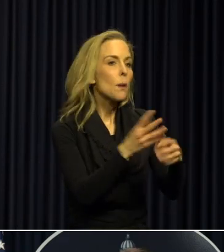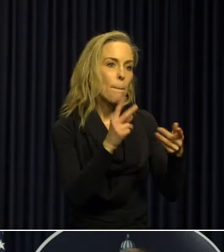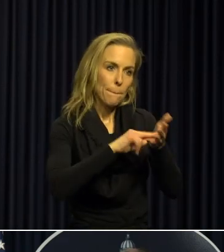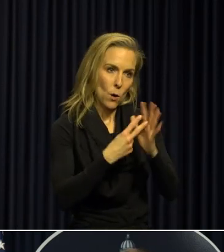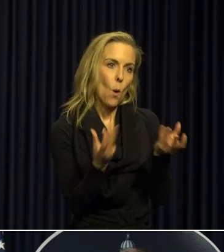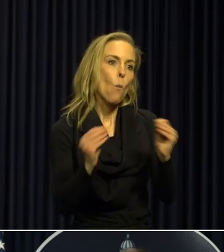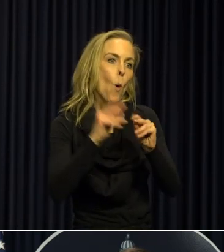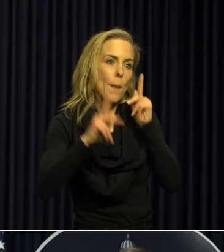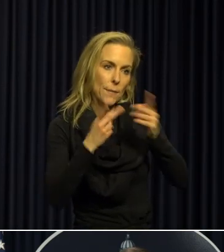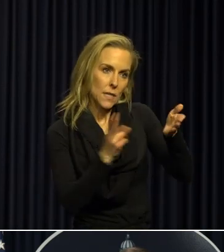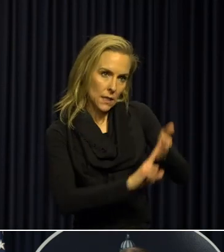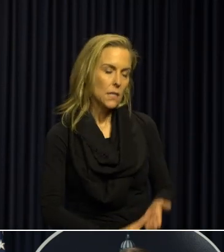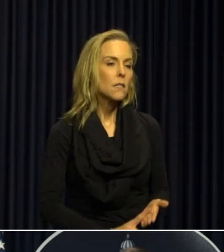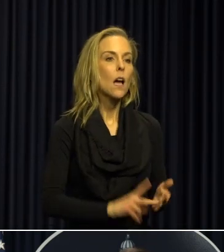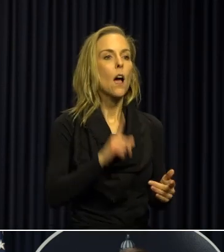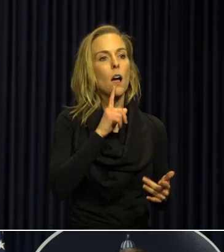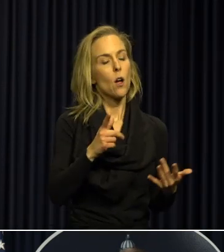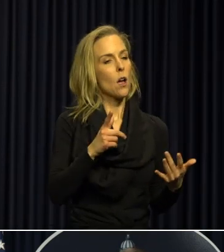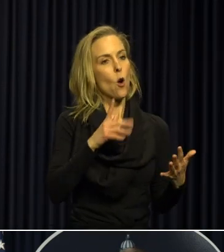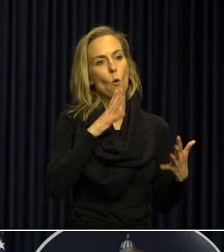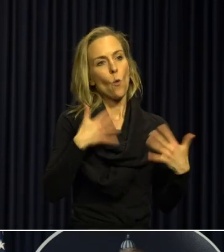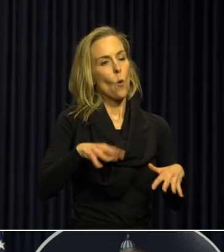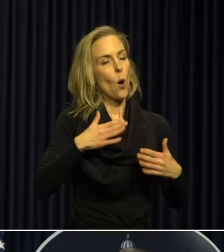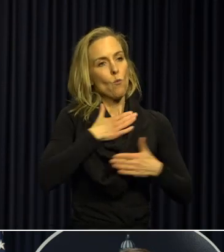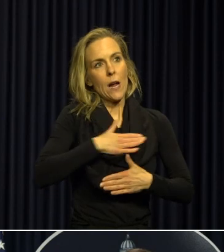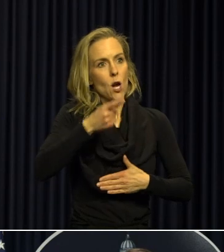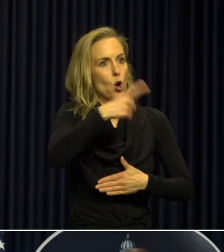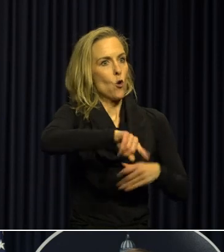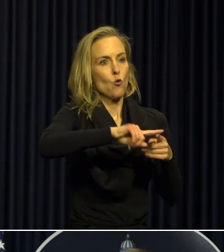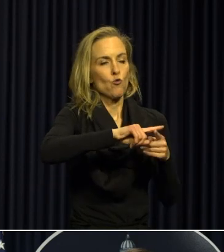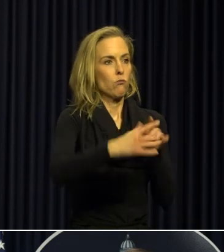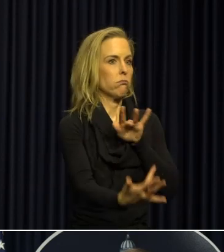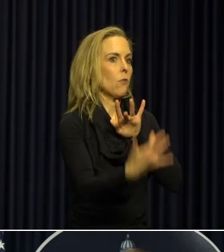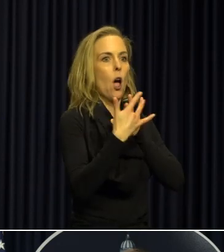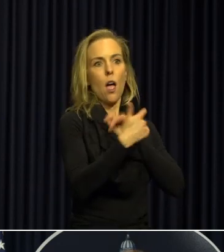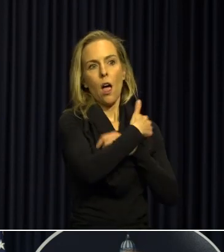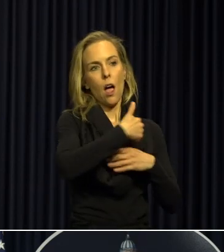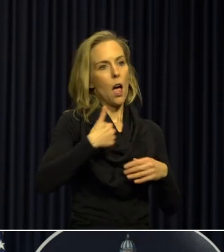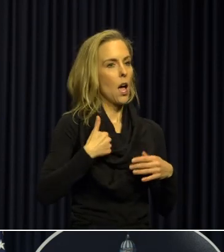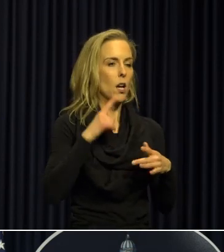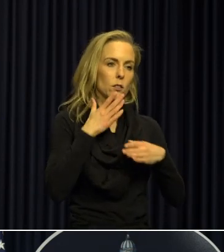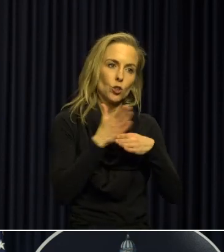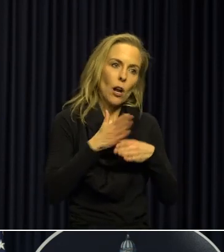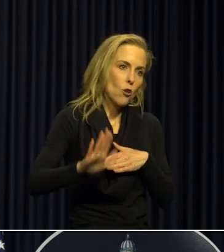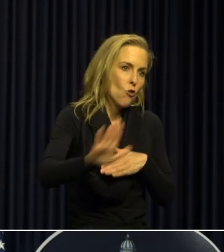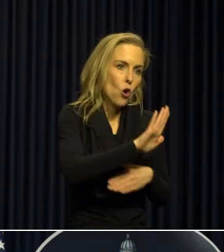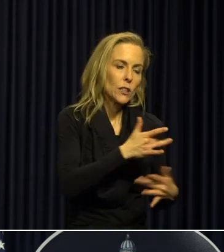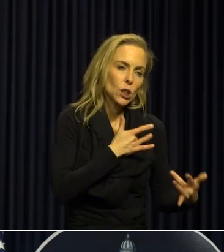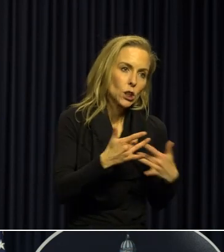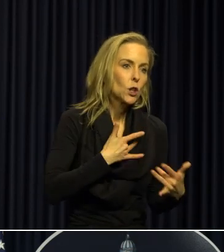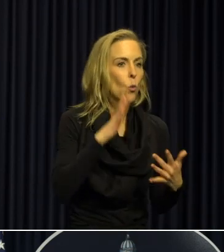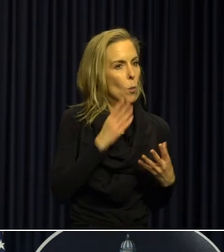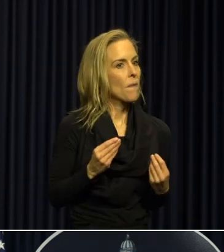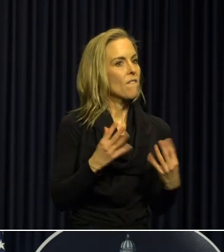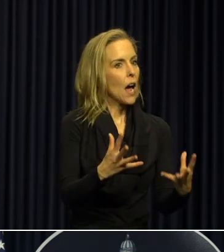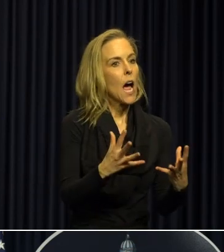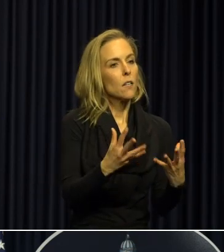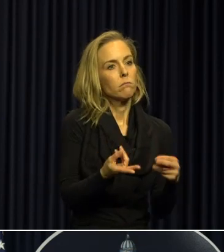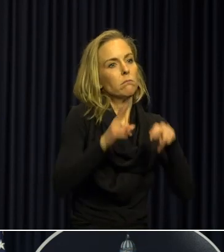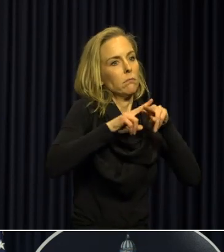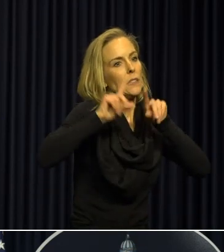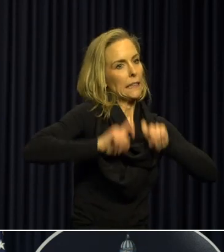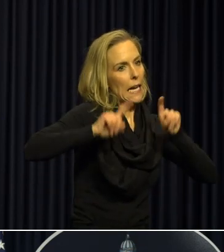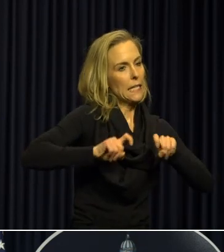reaching out, sharing your concern. We're going to work with you, and we're going to provide more tests in your